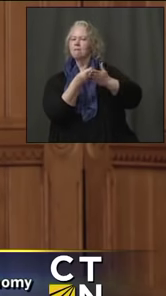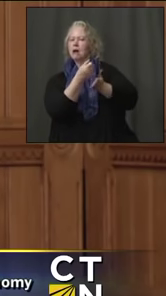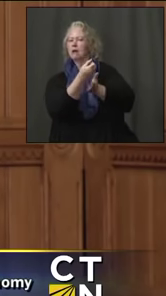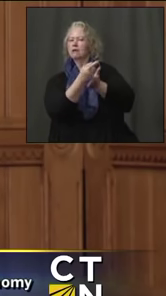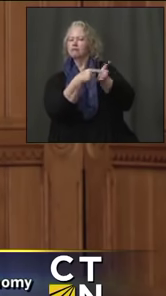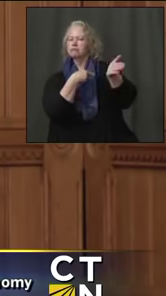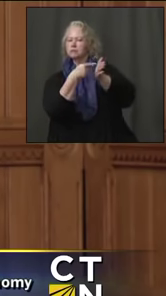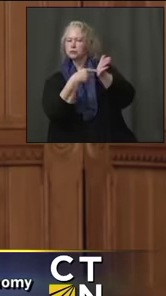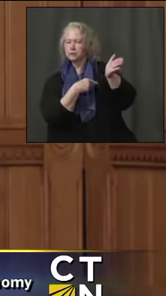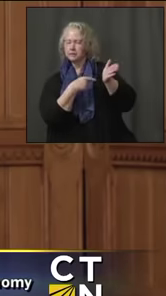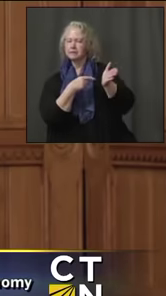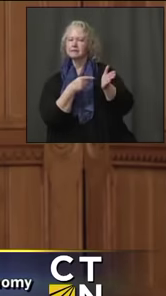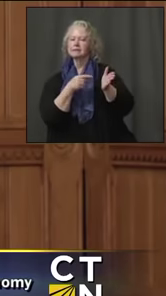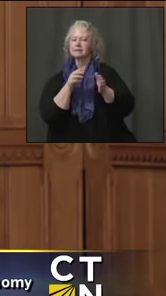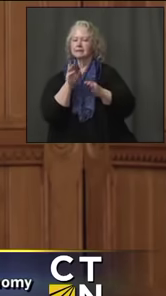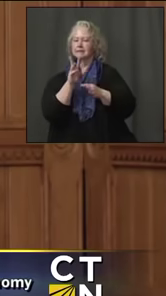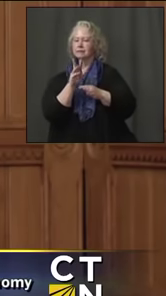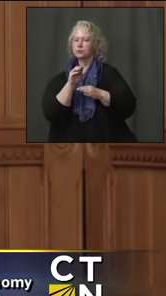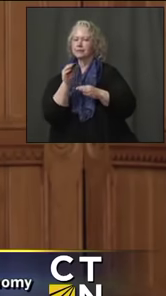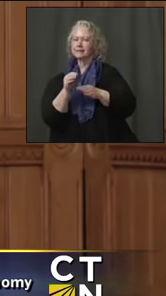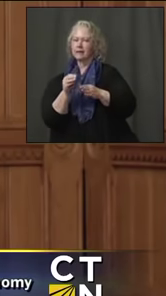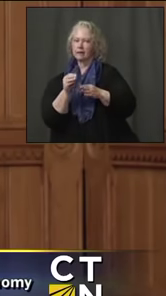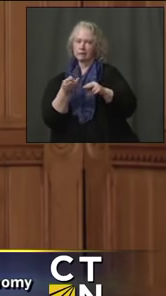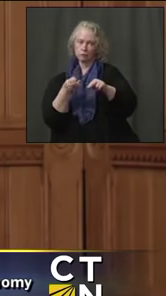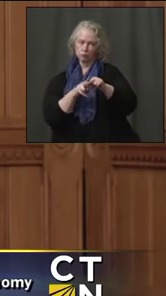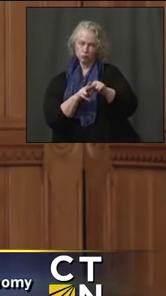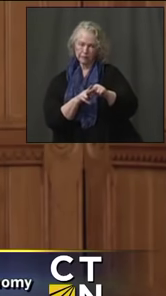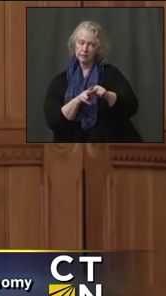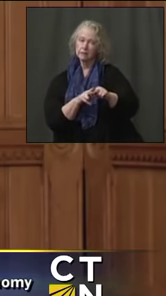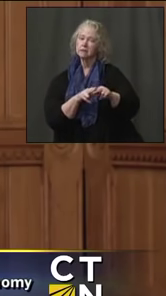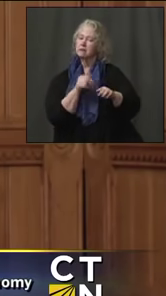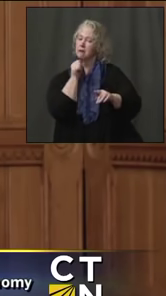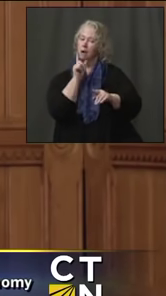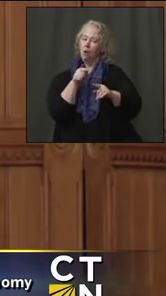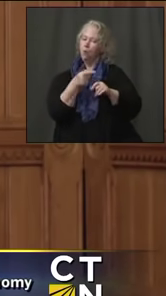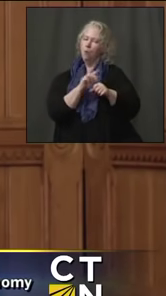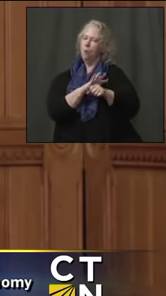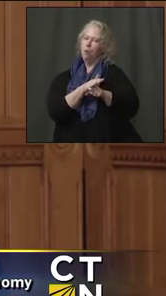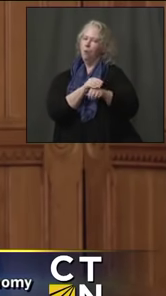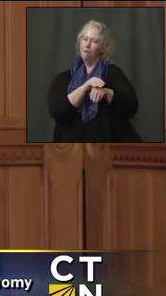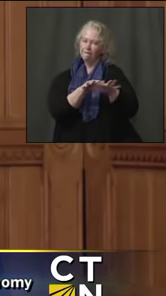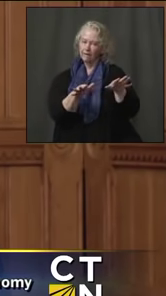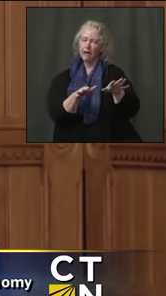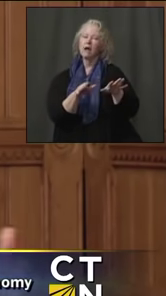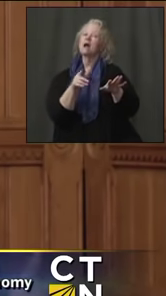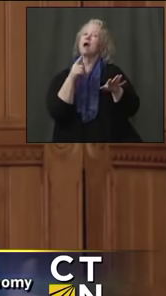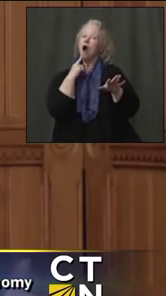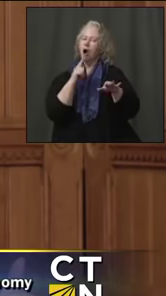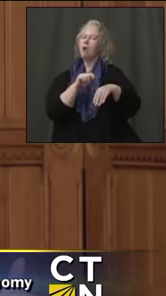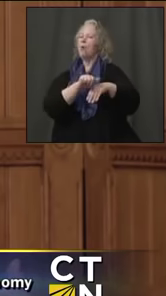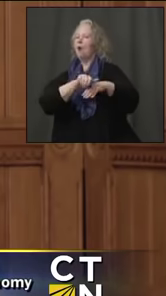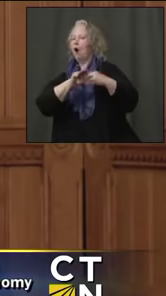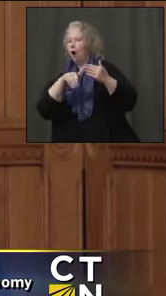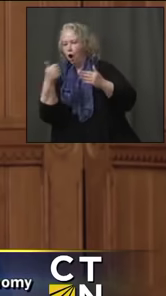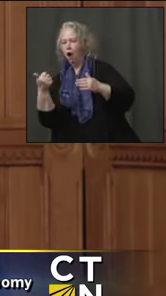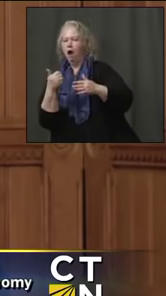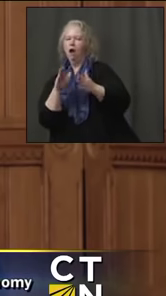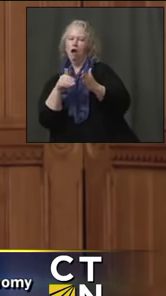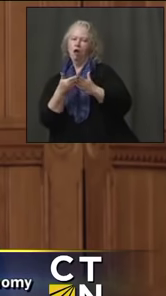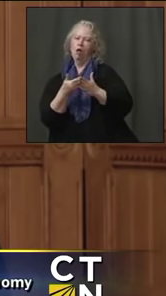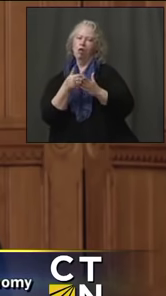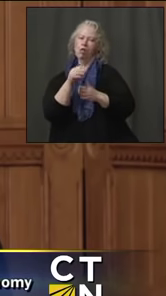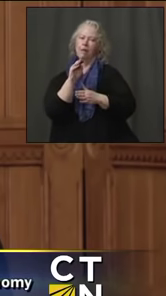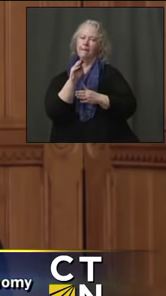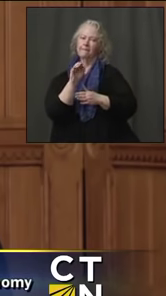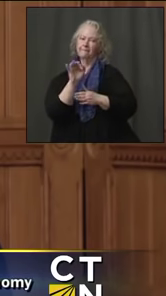by 6 percentage points. And they didn't just apply that to COVID direct expenditures, they applied it to all of our eligible